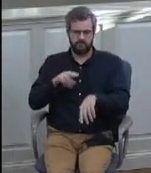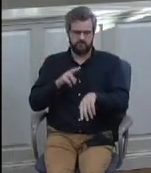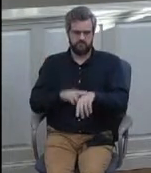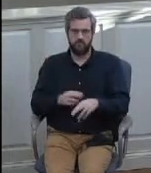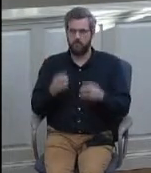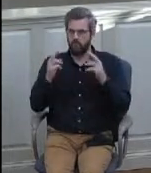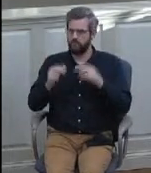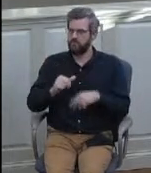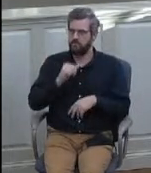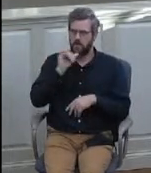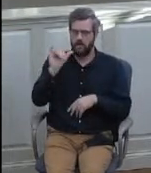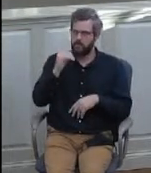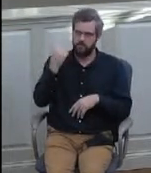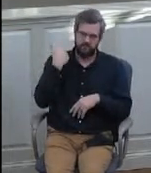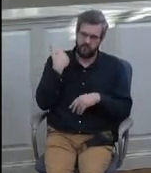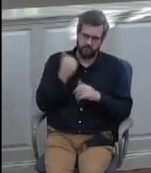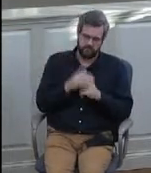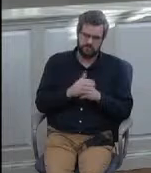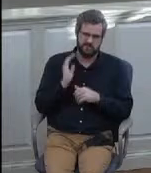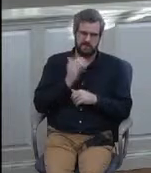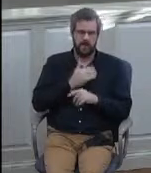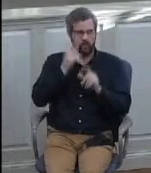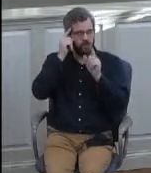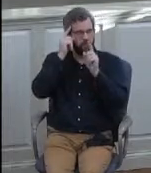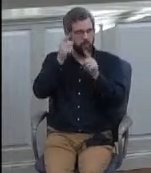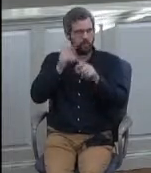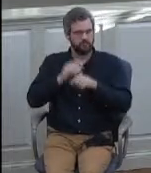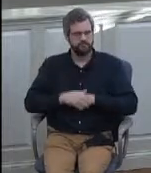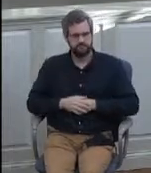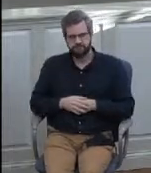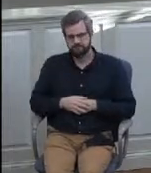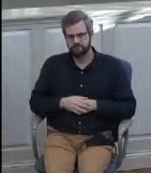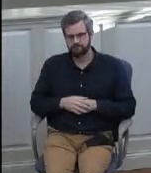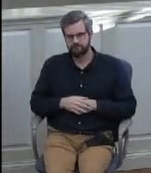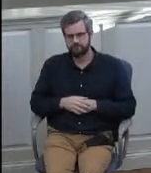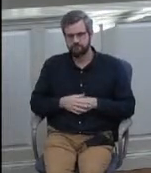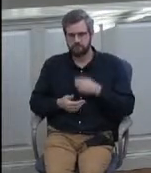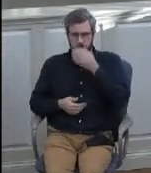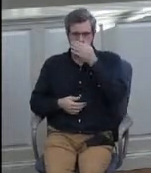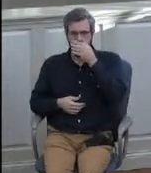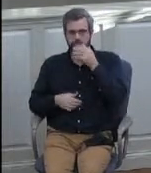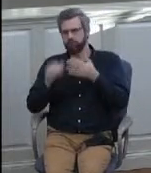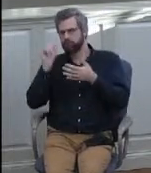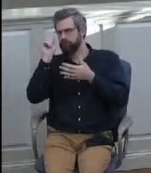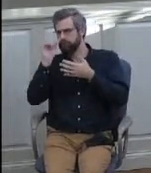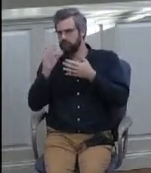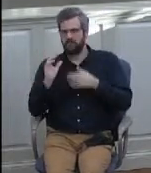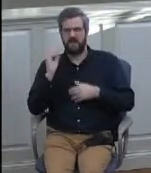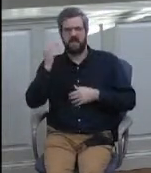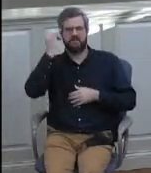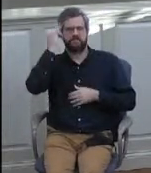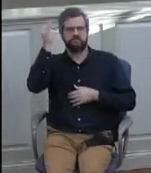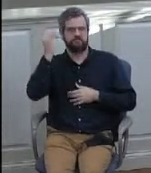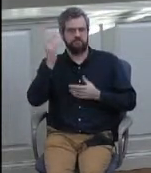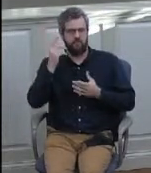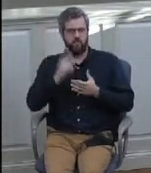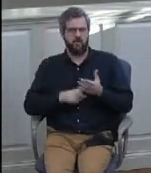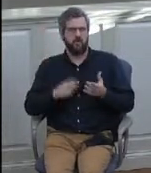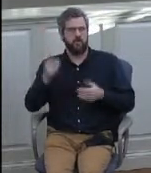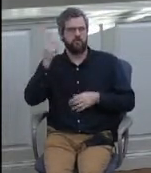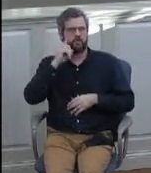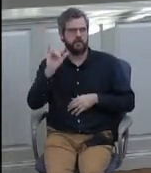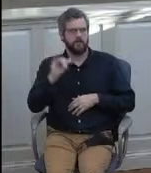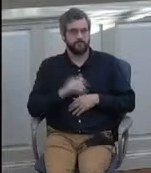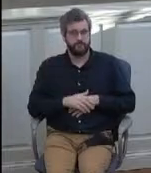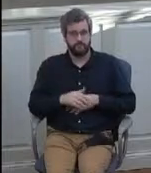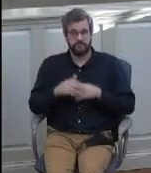nowhere close to where we were before. That's our goal, obviously. So that gives you an idea of what we're looking at. As